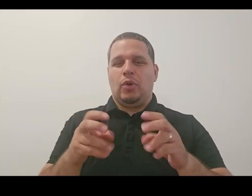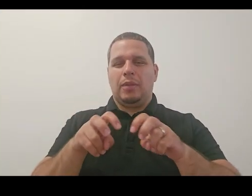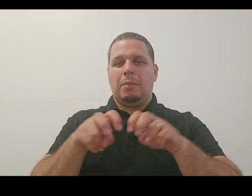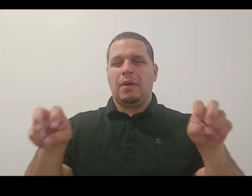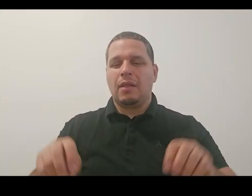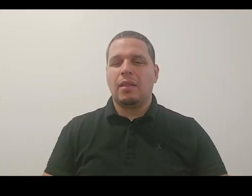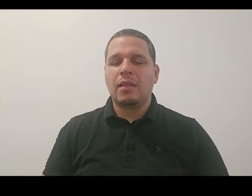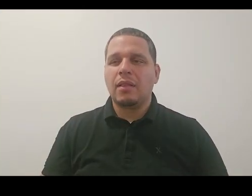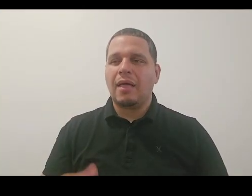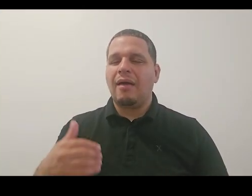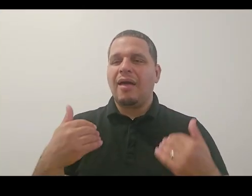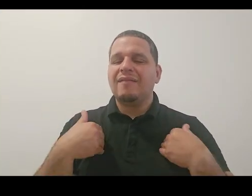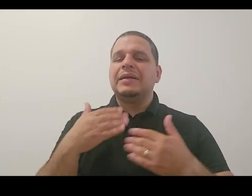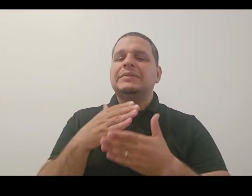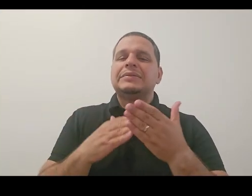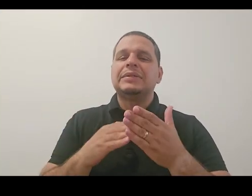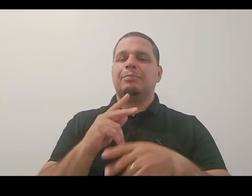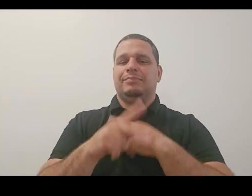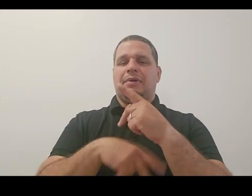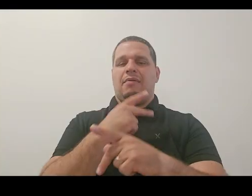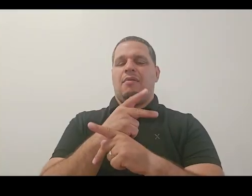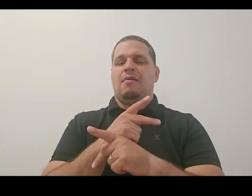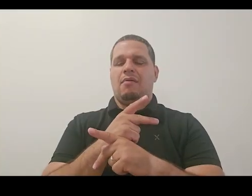a variation of,